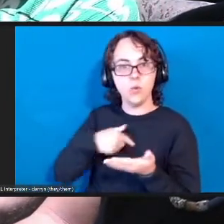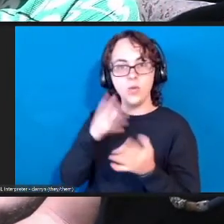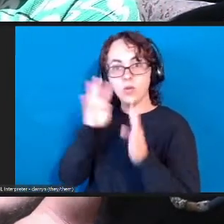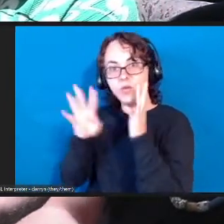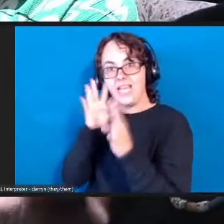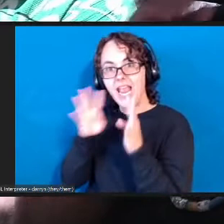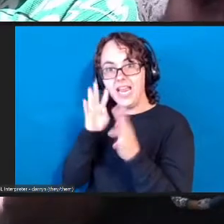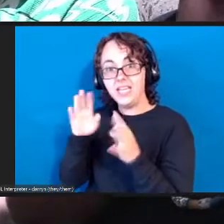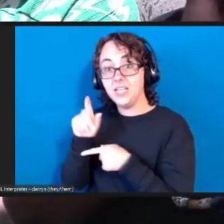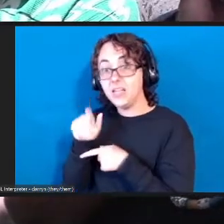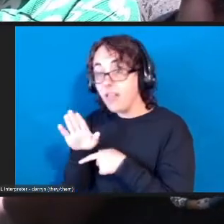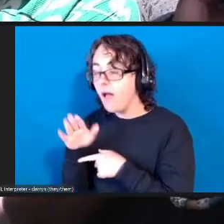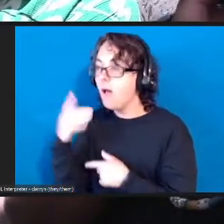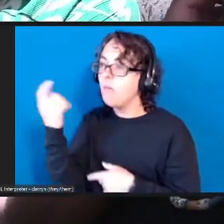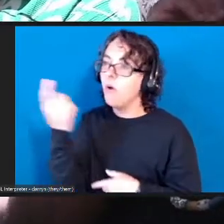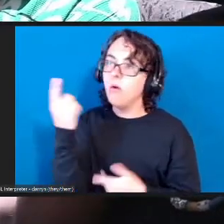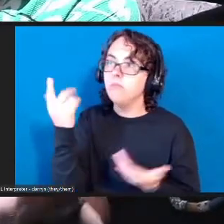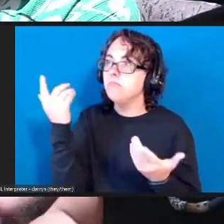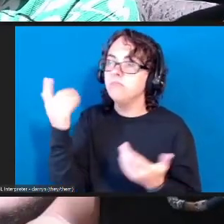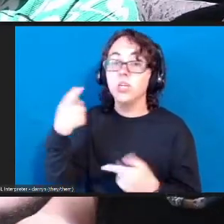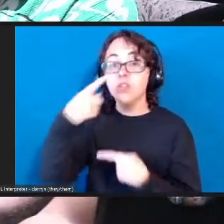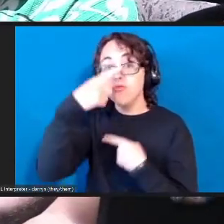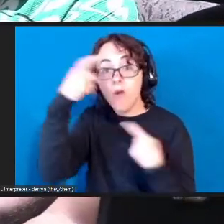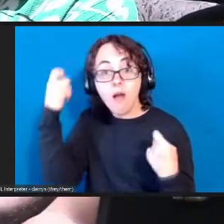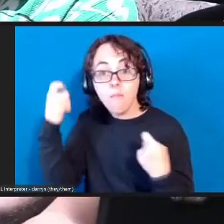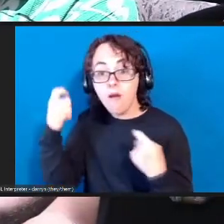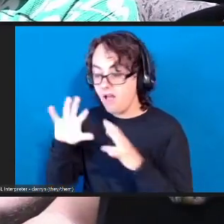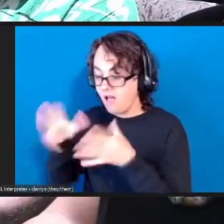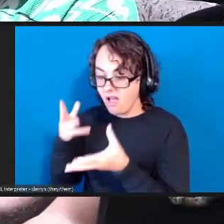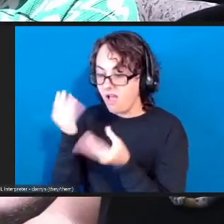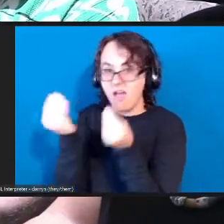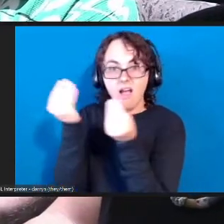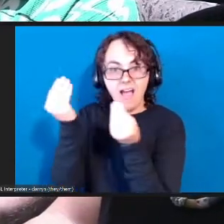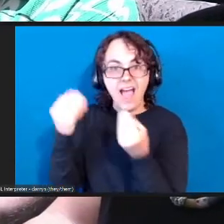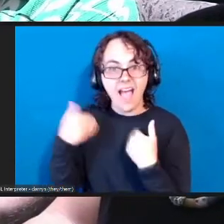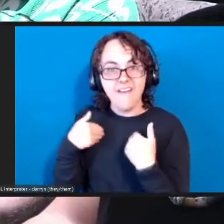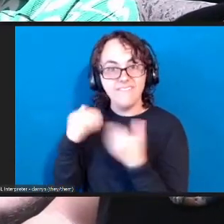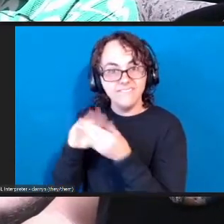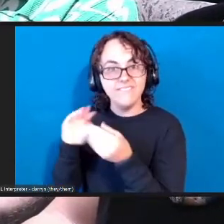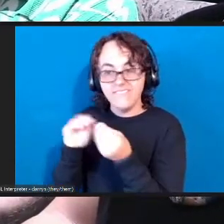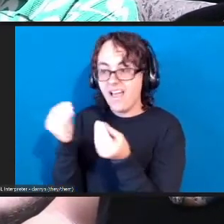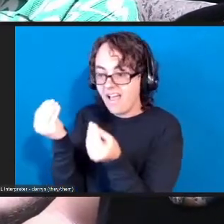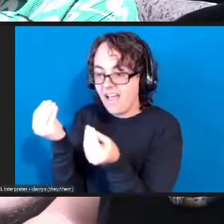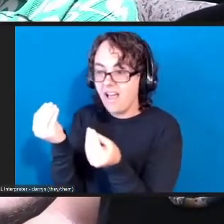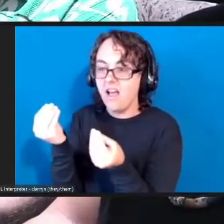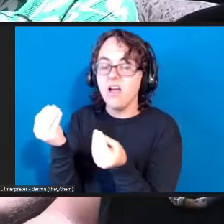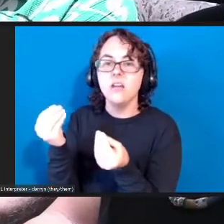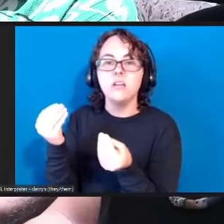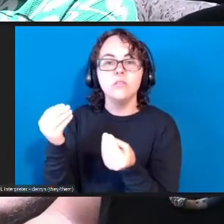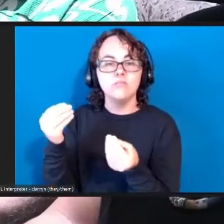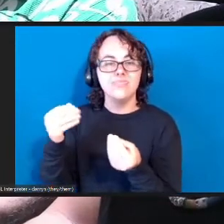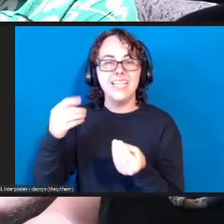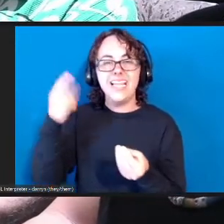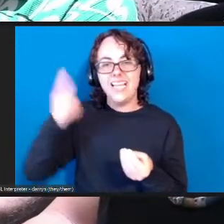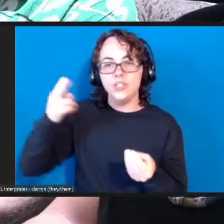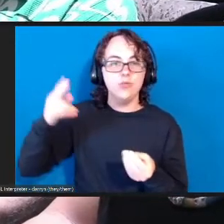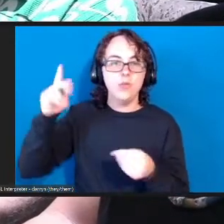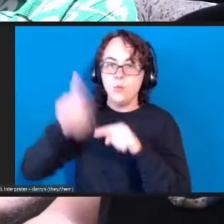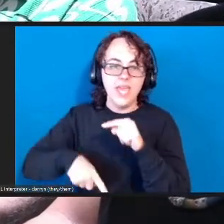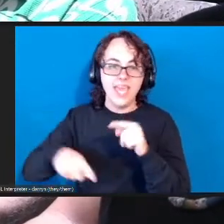because of trauma, are not being allowed to be in space, to change the way we create